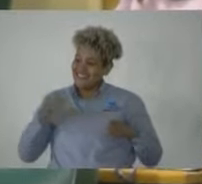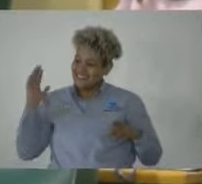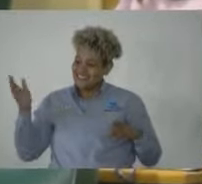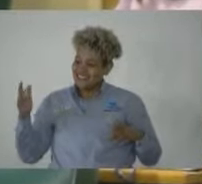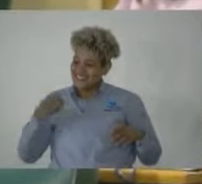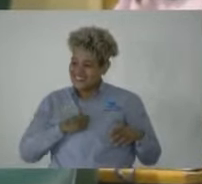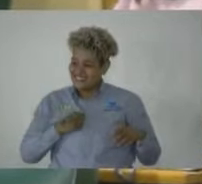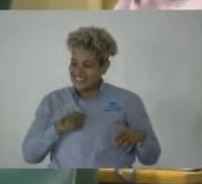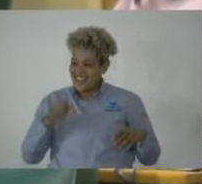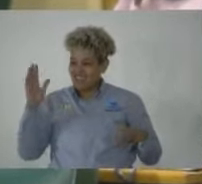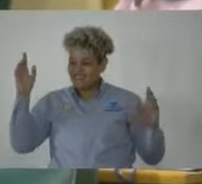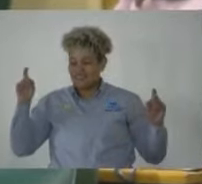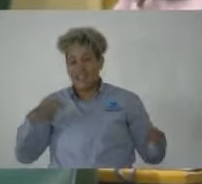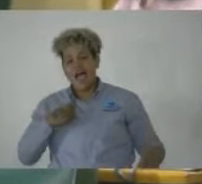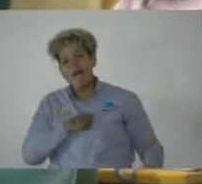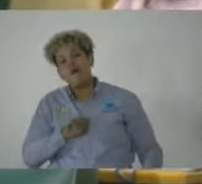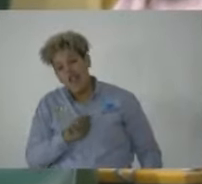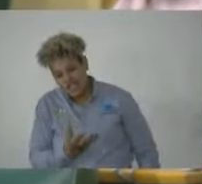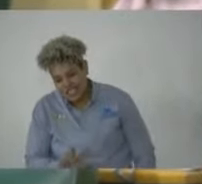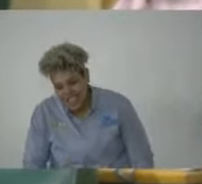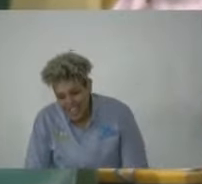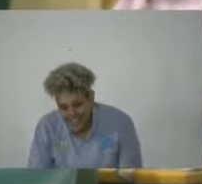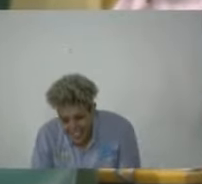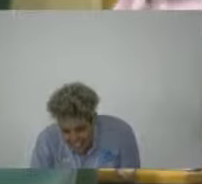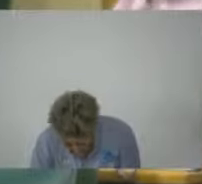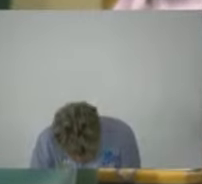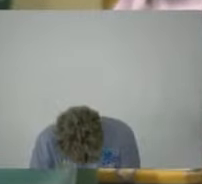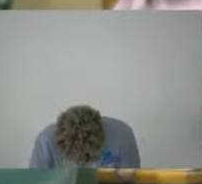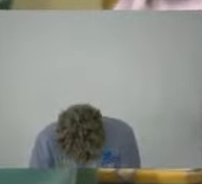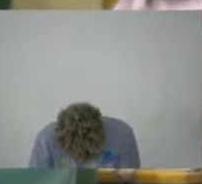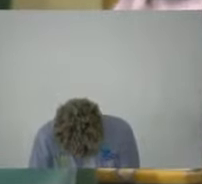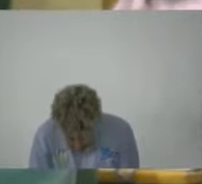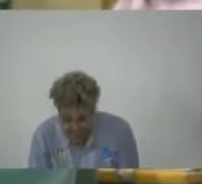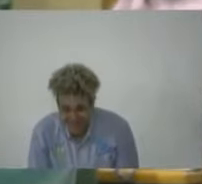Mr. Speaker. I apologize. You're confusing the people, so you're